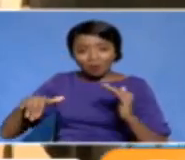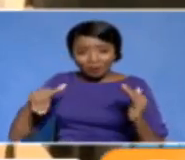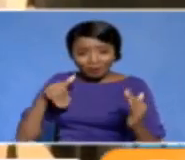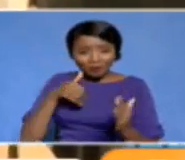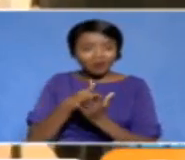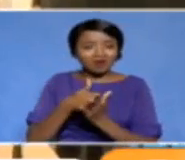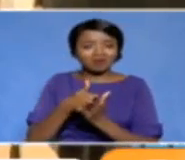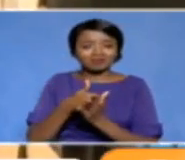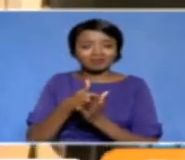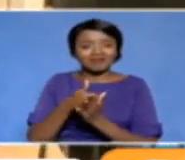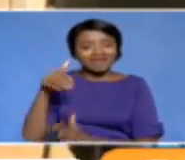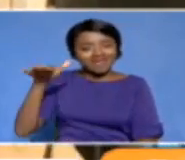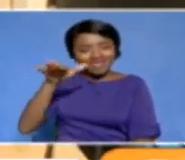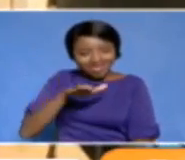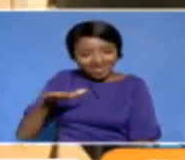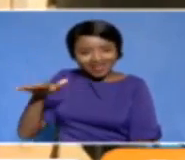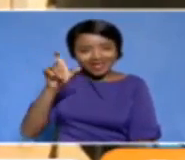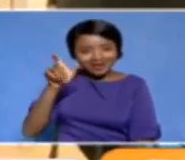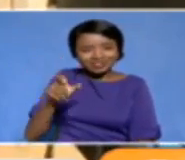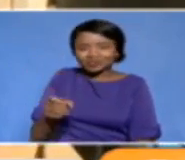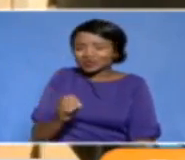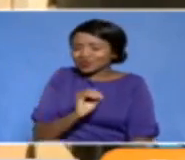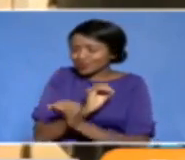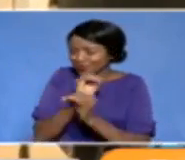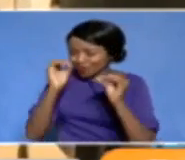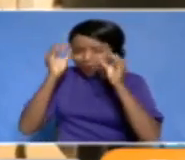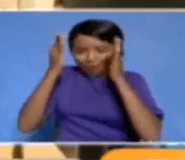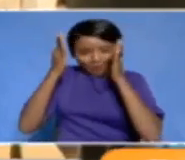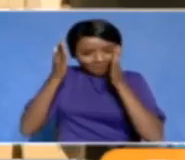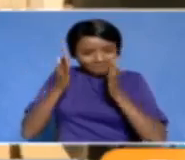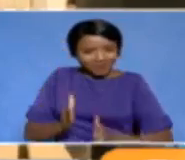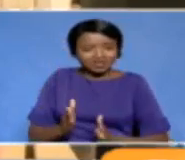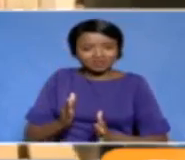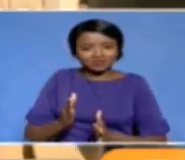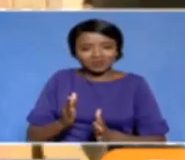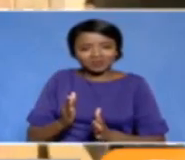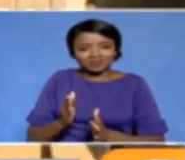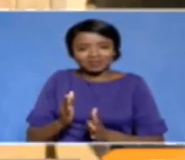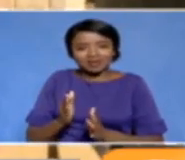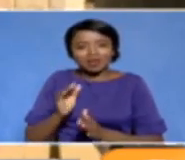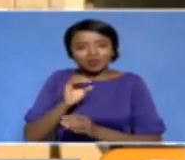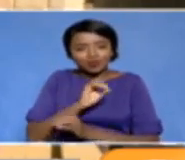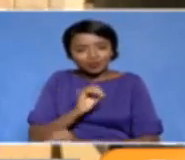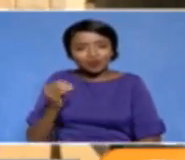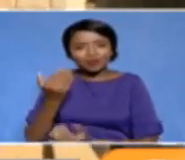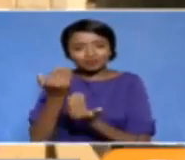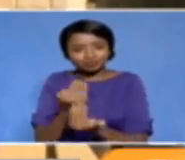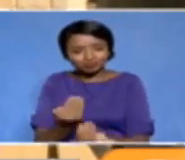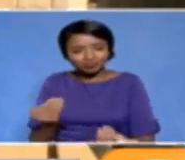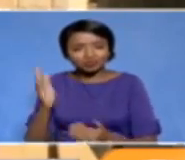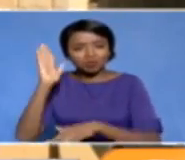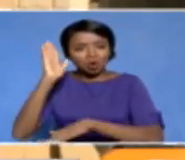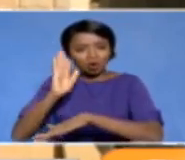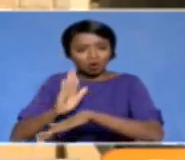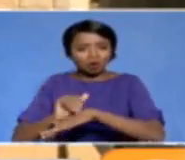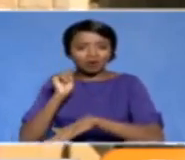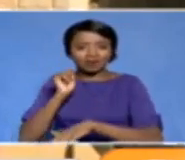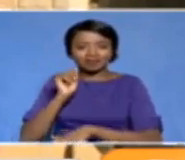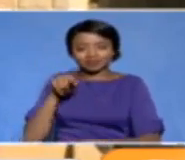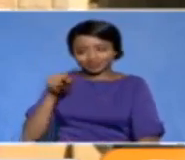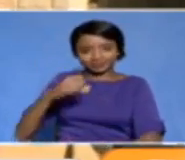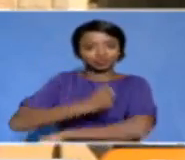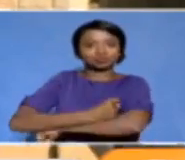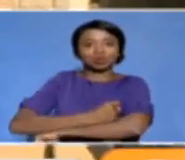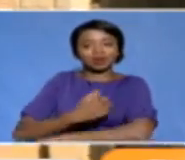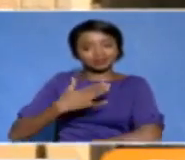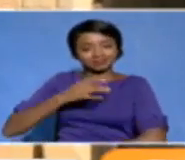Division, hakuna mtoto ameshaitwa Starehe Boys. The whole division, my son